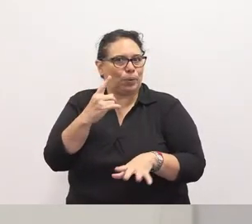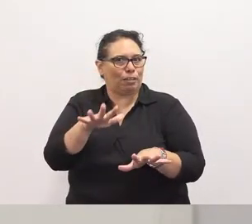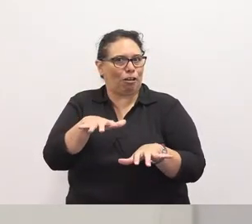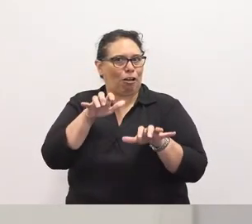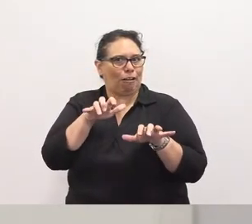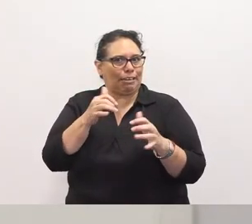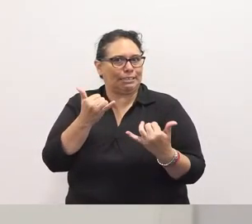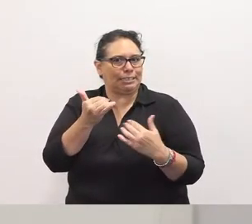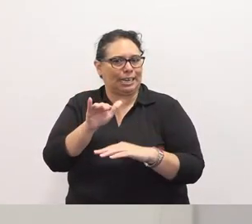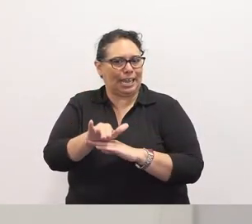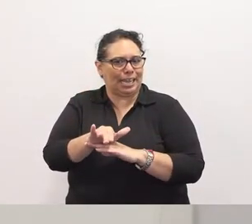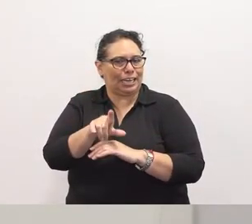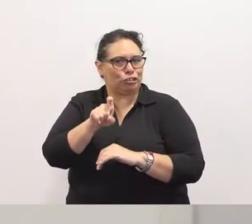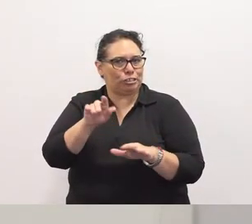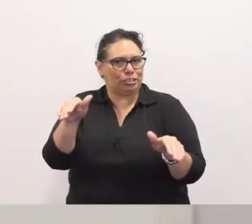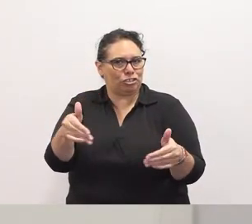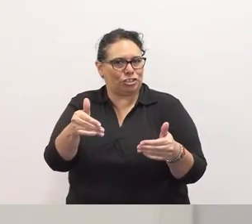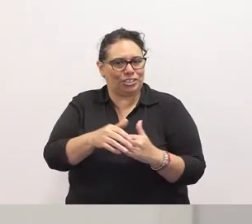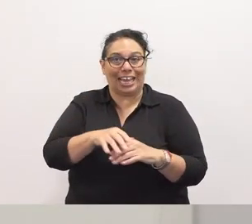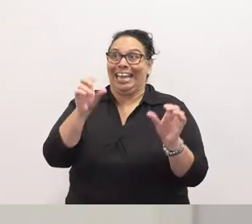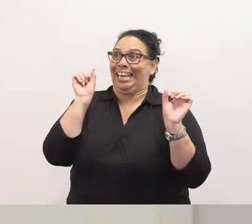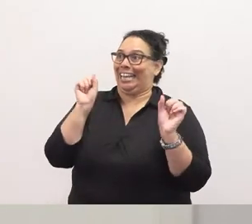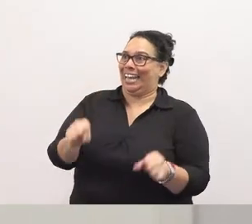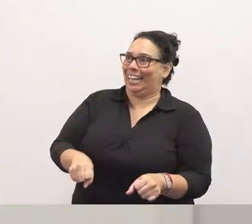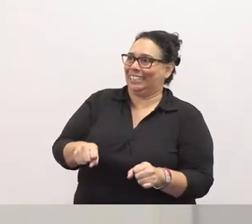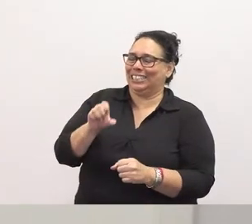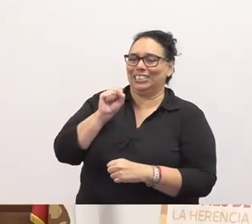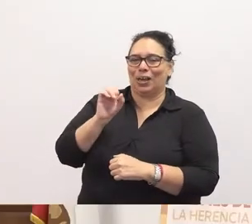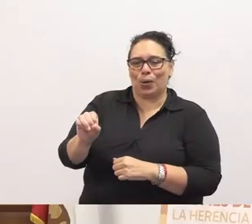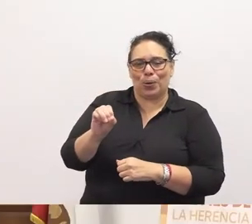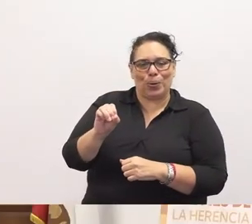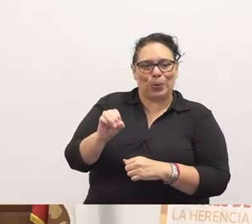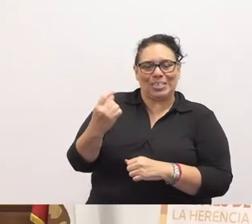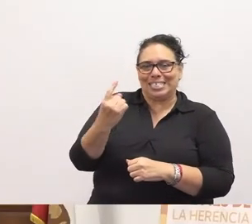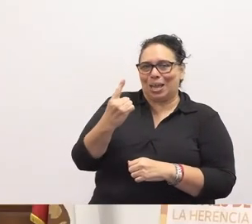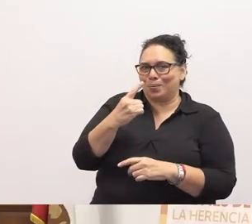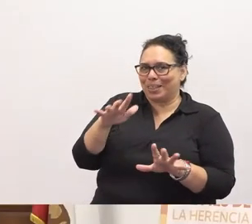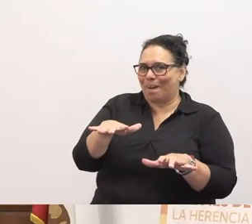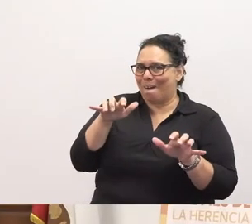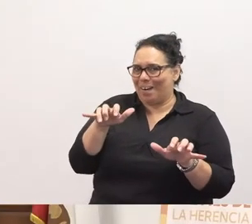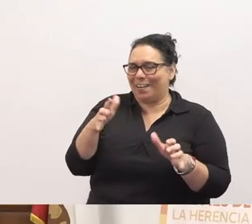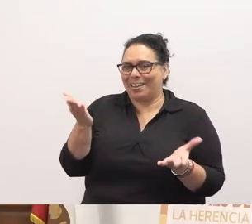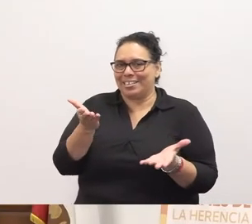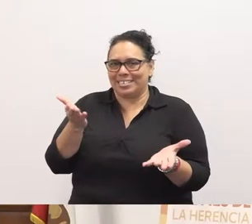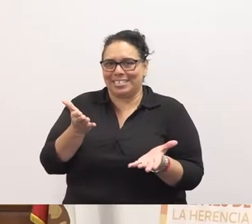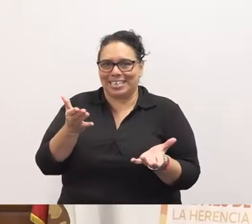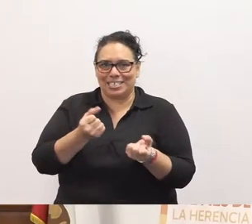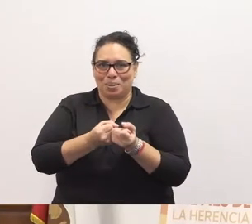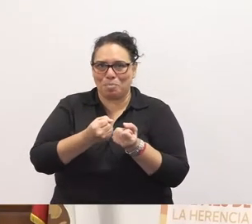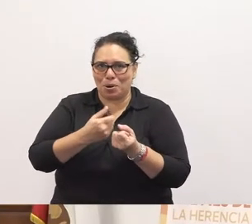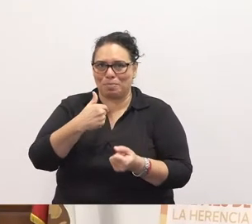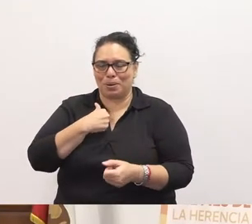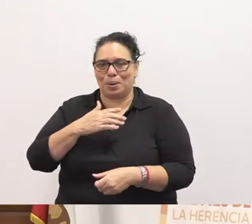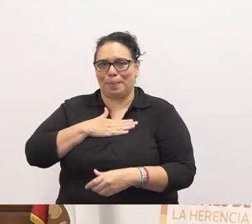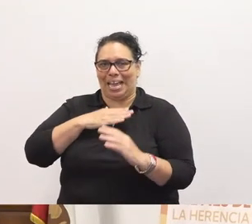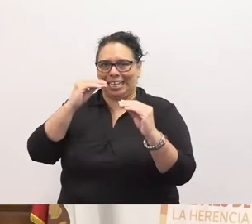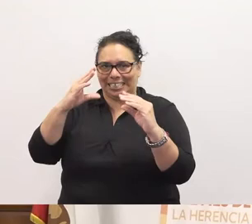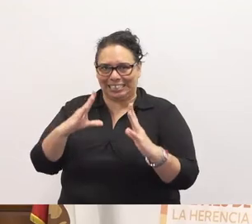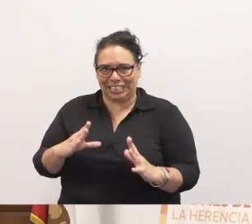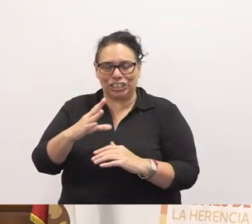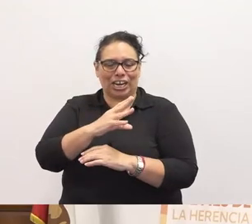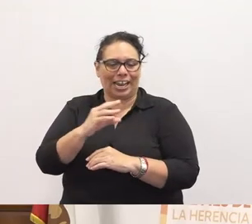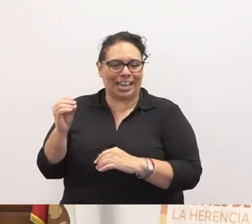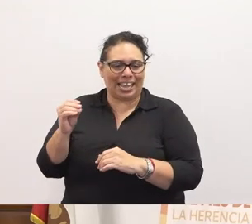here tonight that you should introduce. Yeah, so someone in the audience here to support me is my teacher